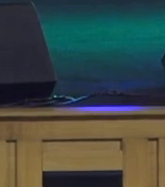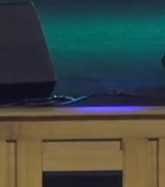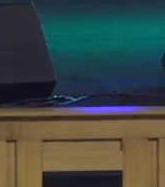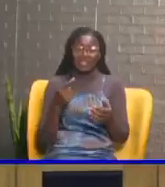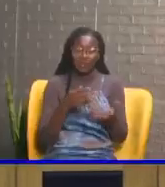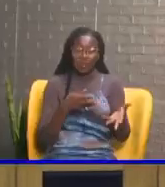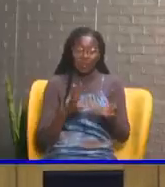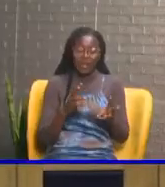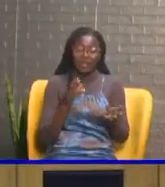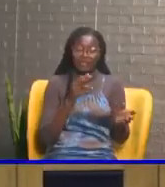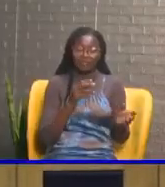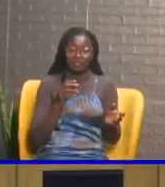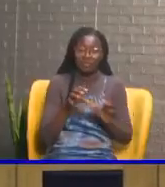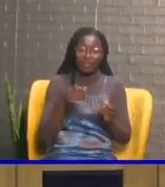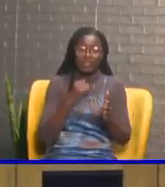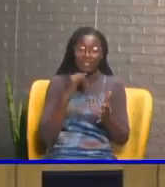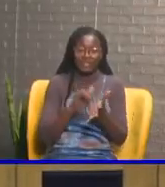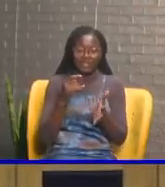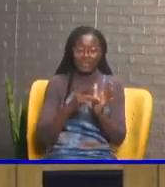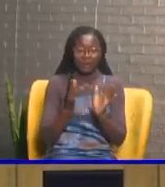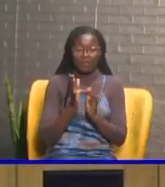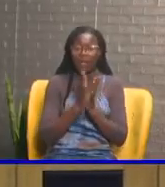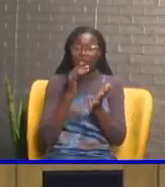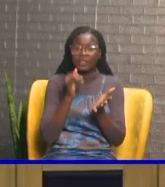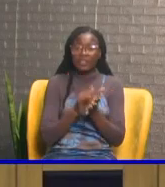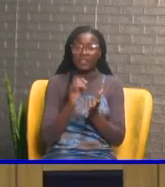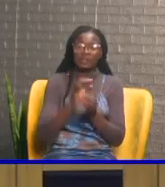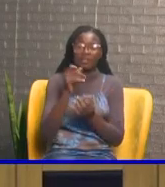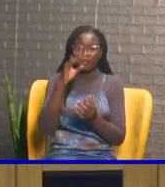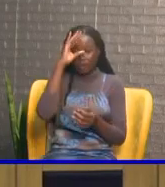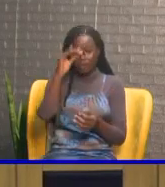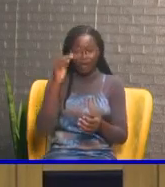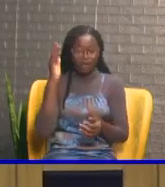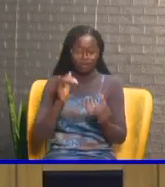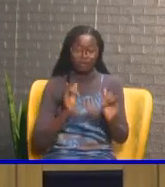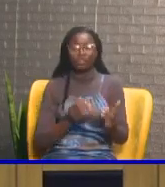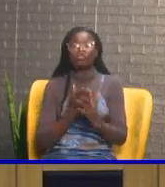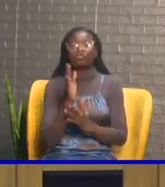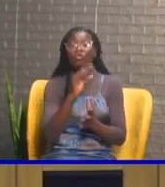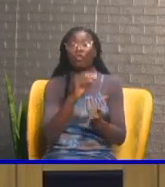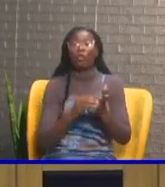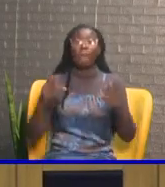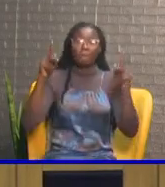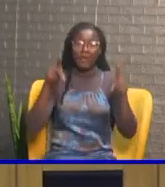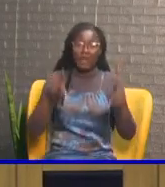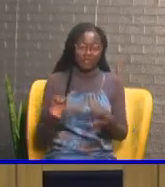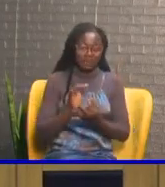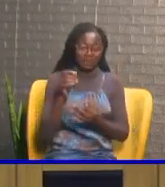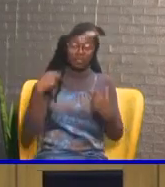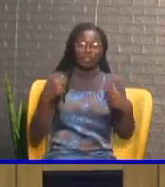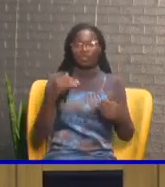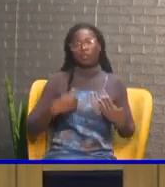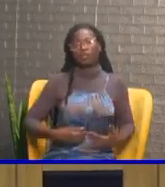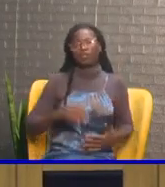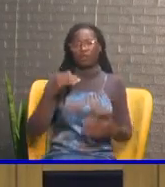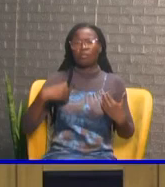of a man will sustain the infirmity of his flesh. It was yours, through your own personal spirit, you heal your body. Your body is kept whole.